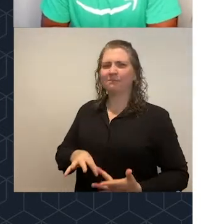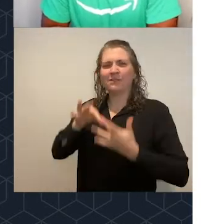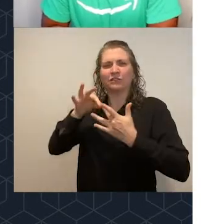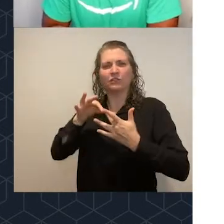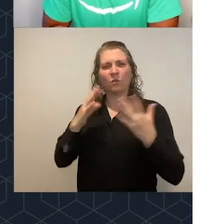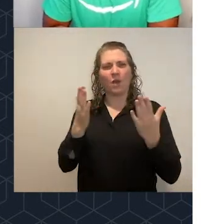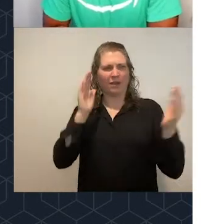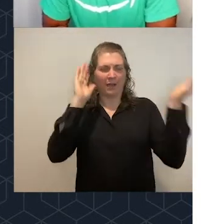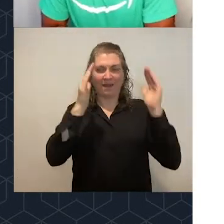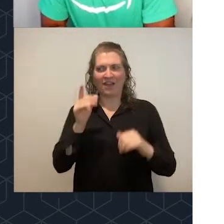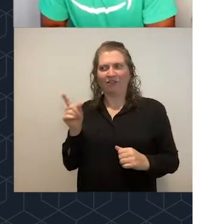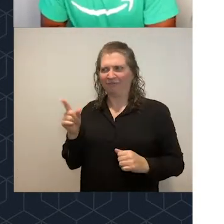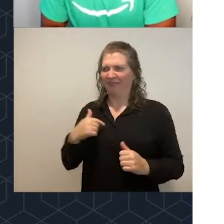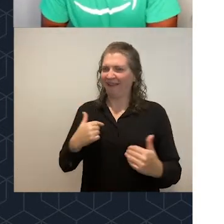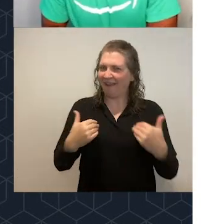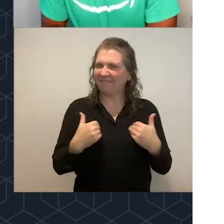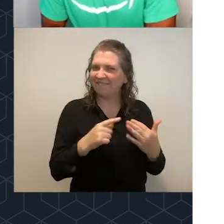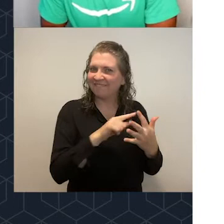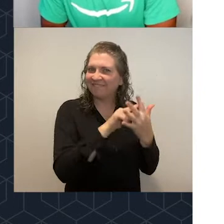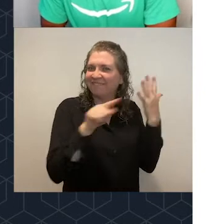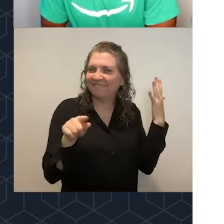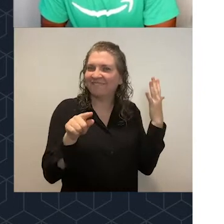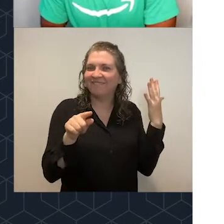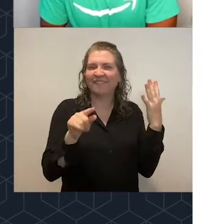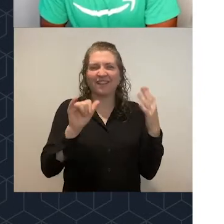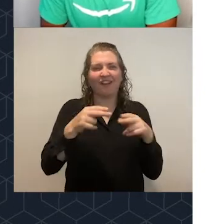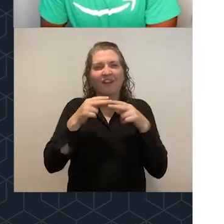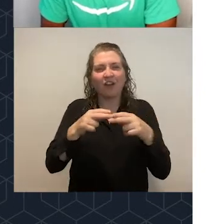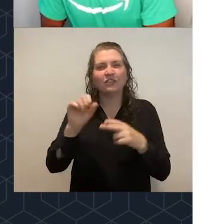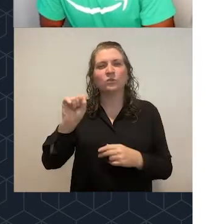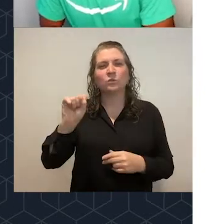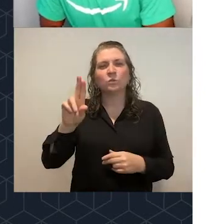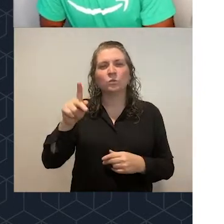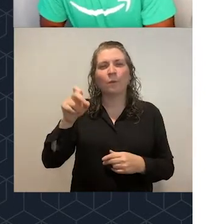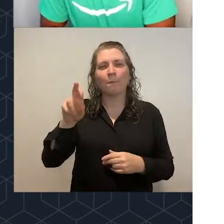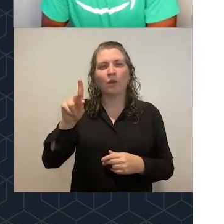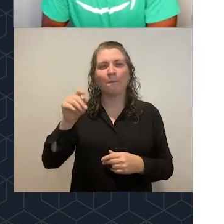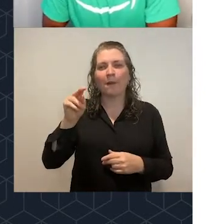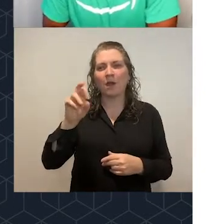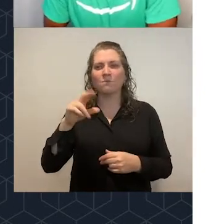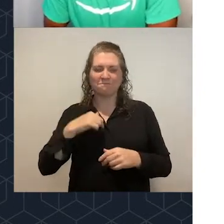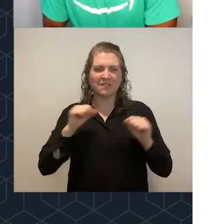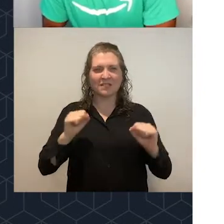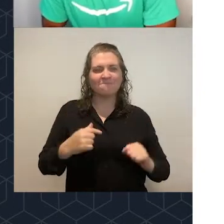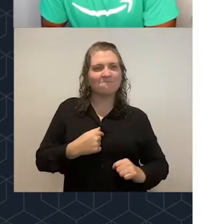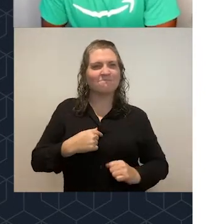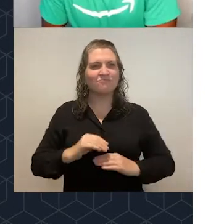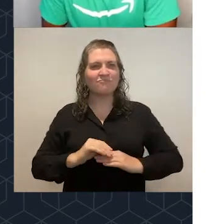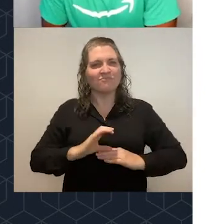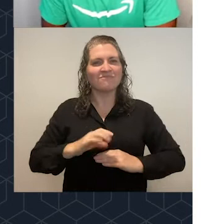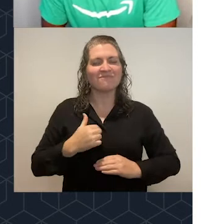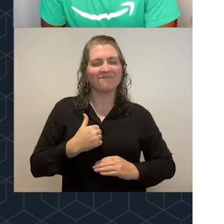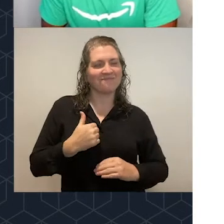superpowers, values, purpose, and that X factor, what's really going to set you apart, making you that bar-raising candidate that